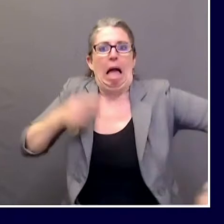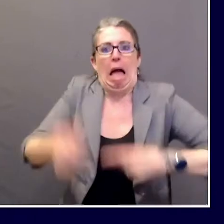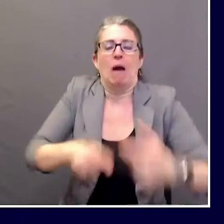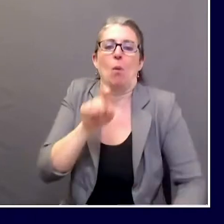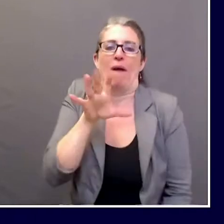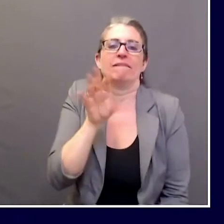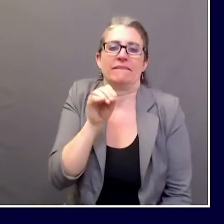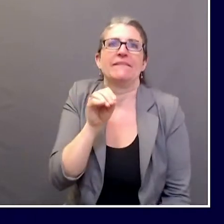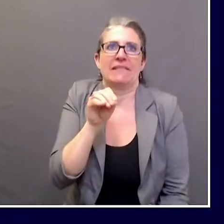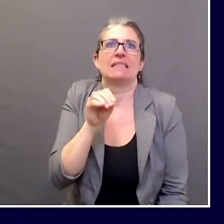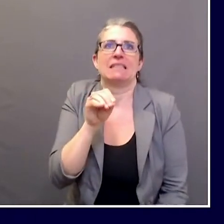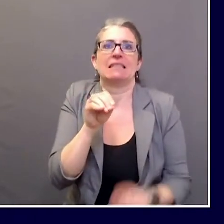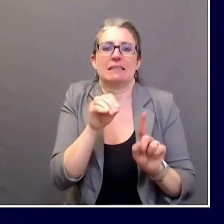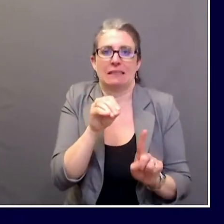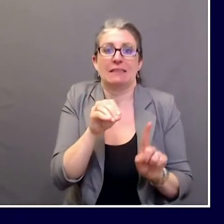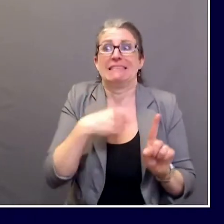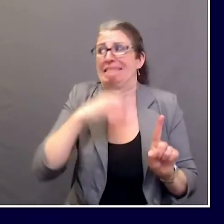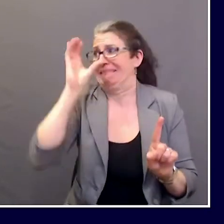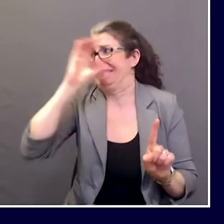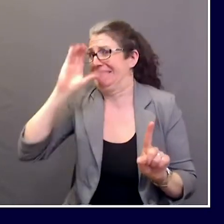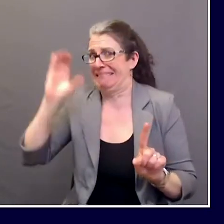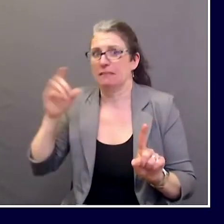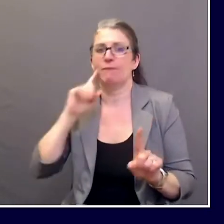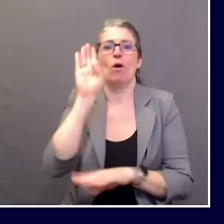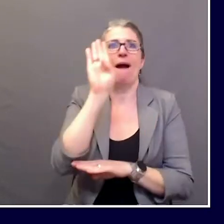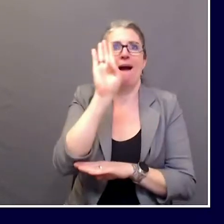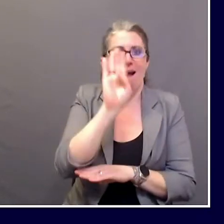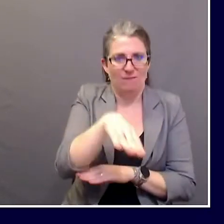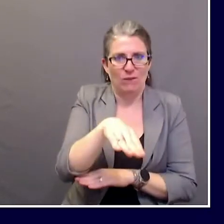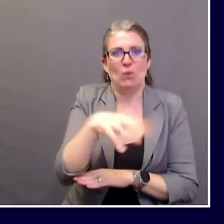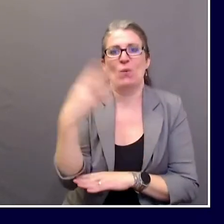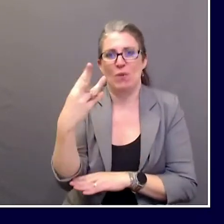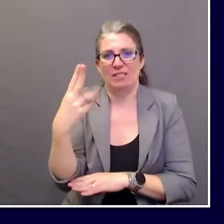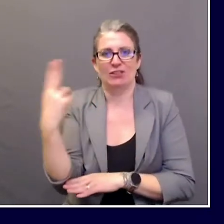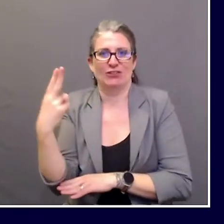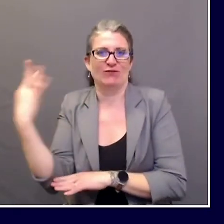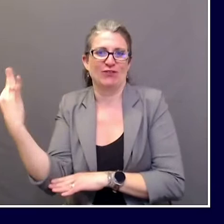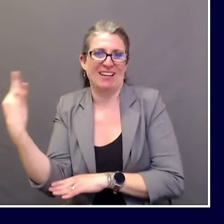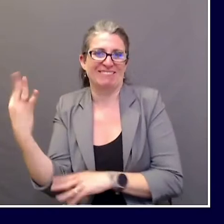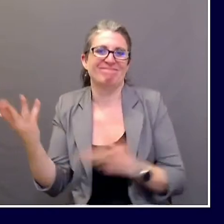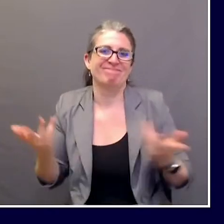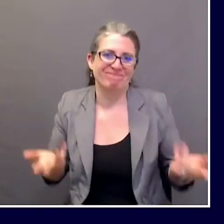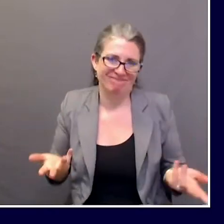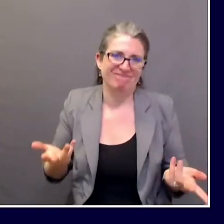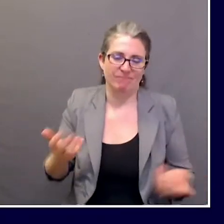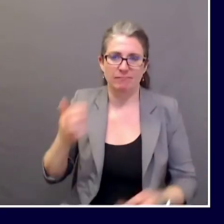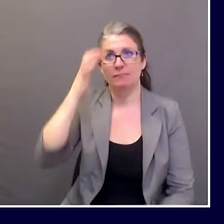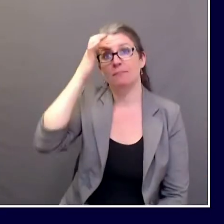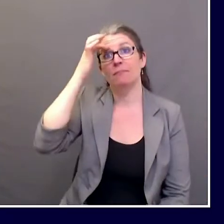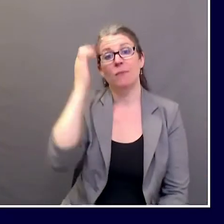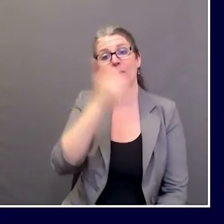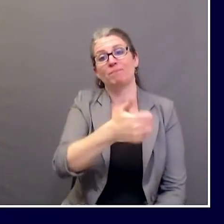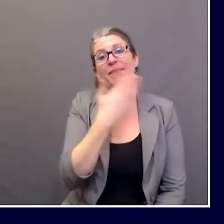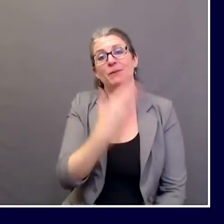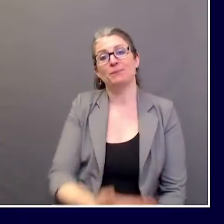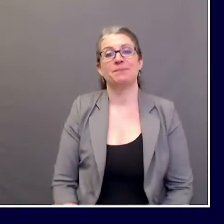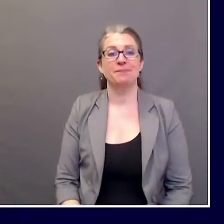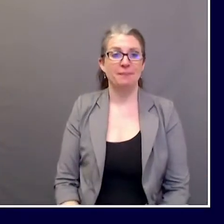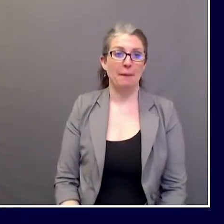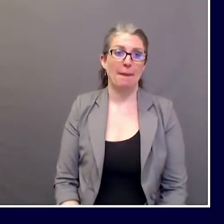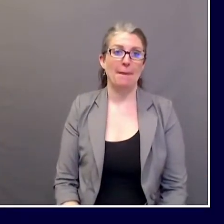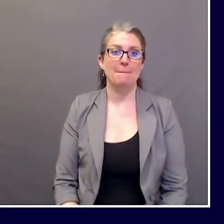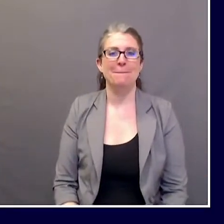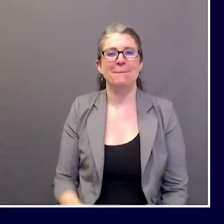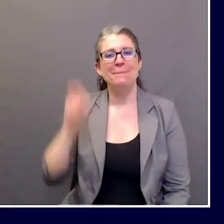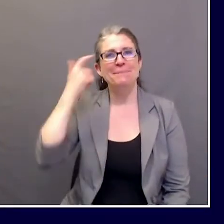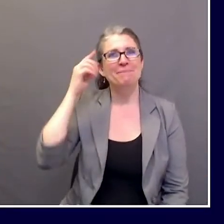Okay, thank you. Governor, that was the last question for the afternoon, so I'll turn things back over to you. Thank you. I want to say again what a